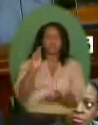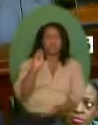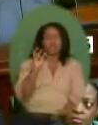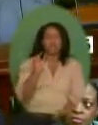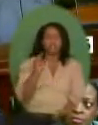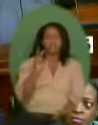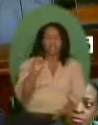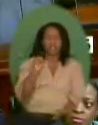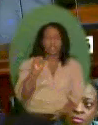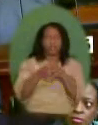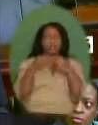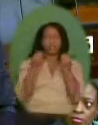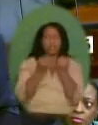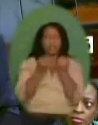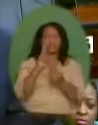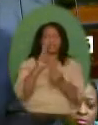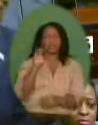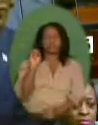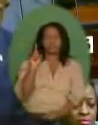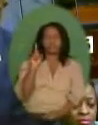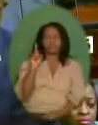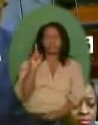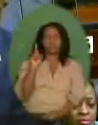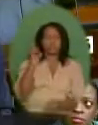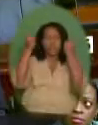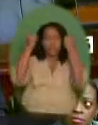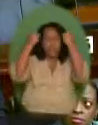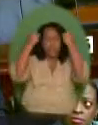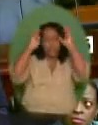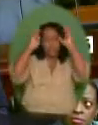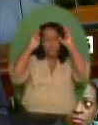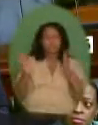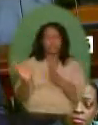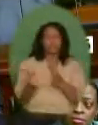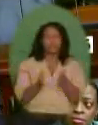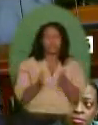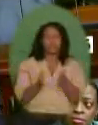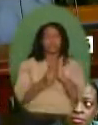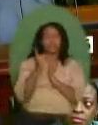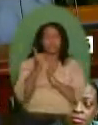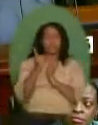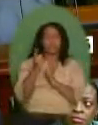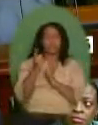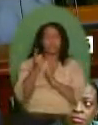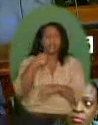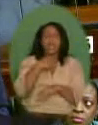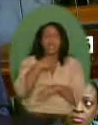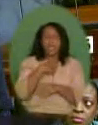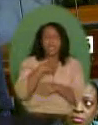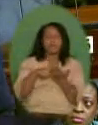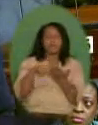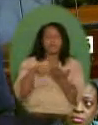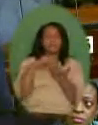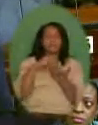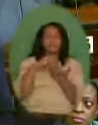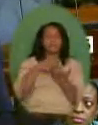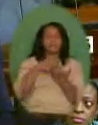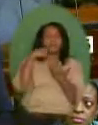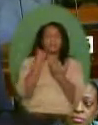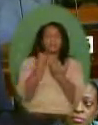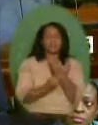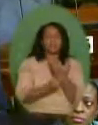2001. As Minister of Planning and Development in early 2002, I had the project reviewed by